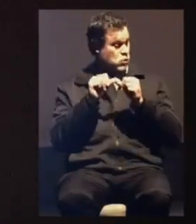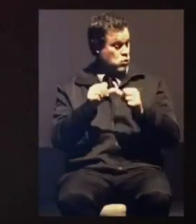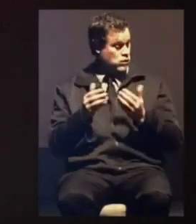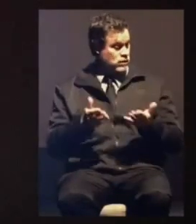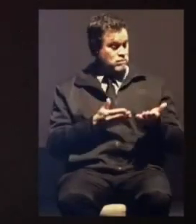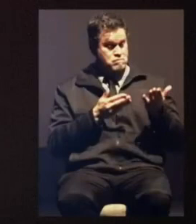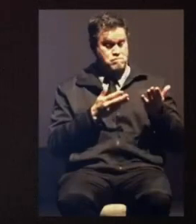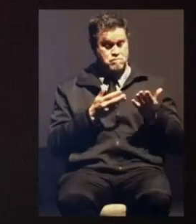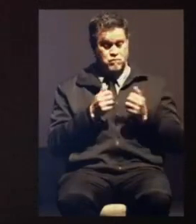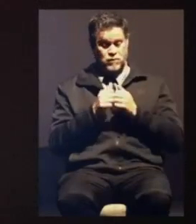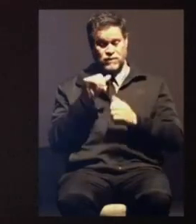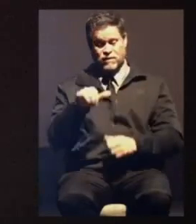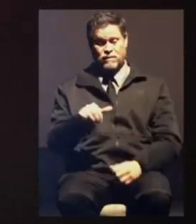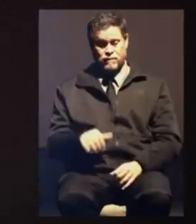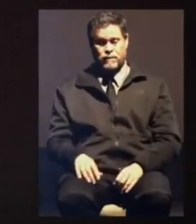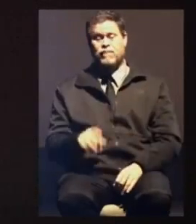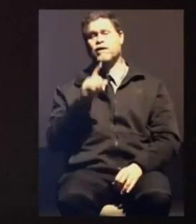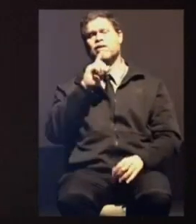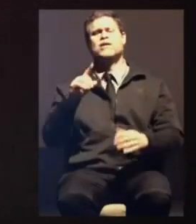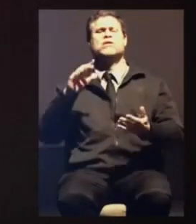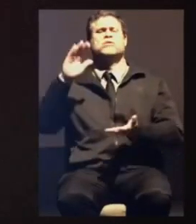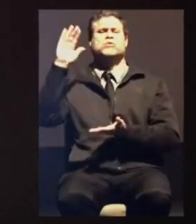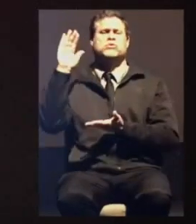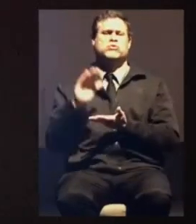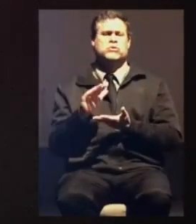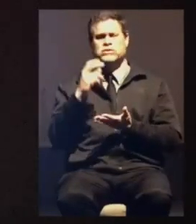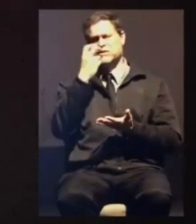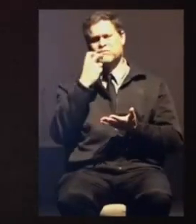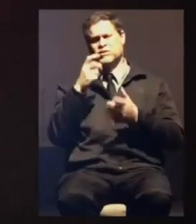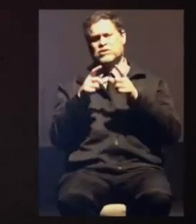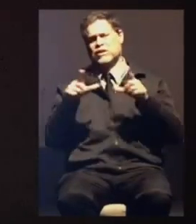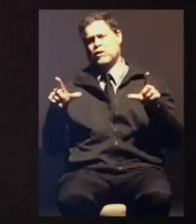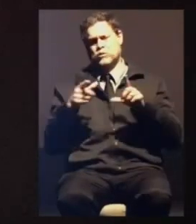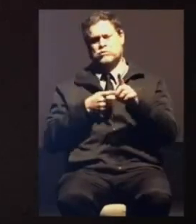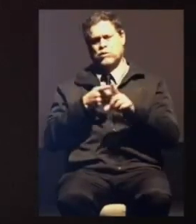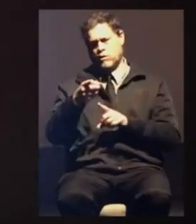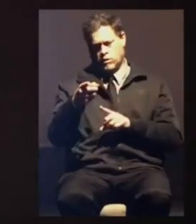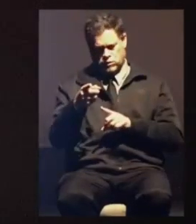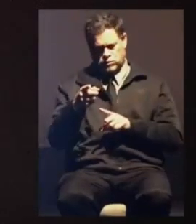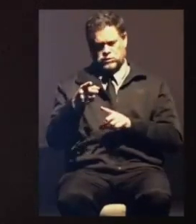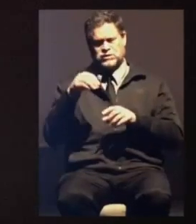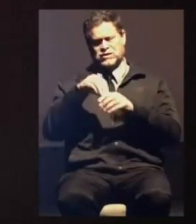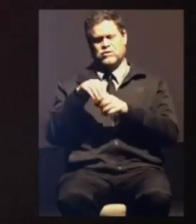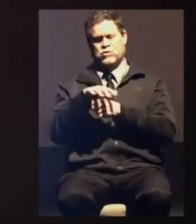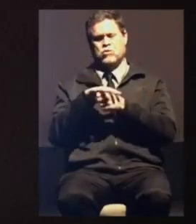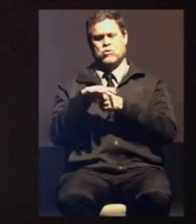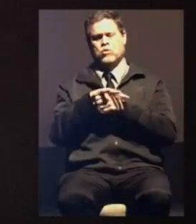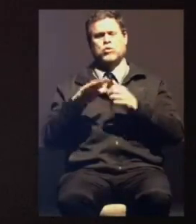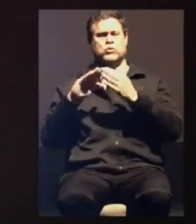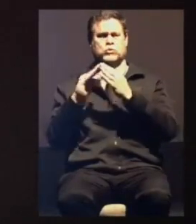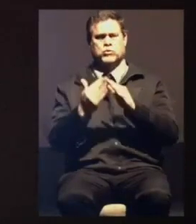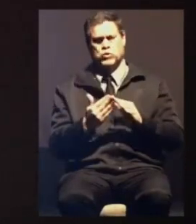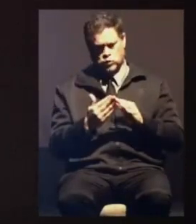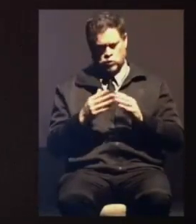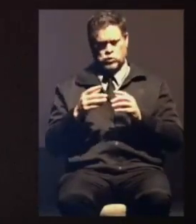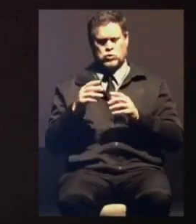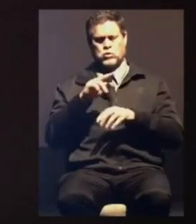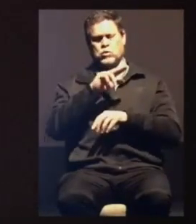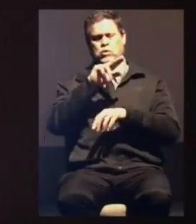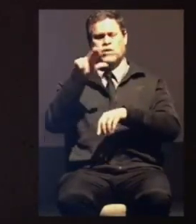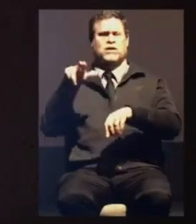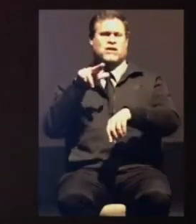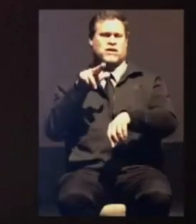Yeah. Okay, there is a shortage of speech-language pathologists in the local community and also